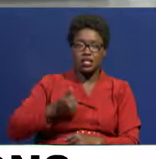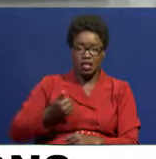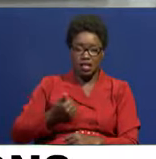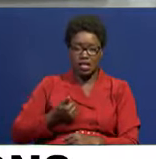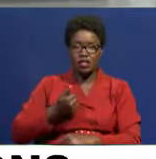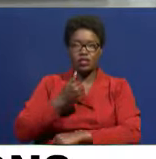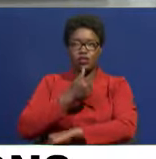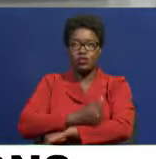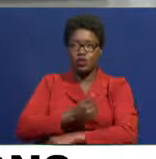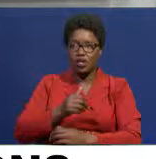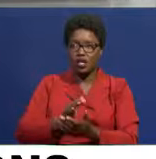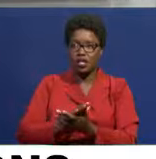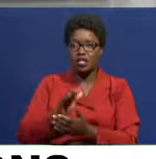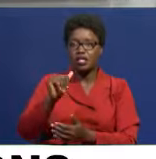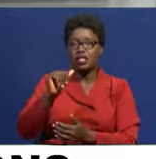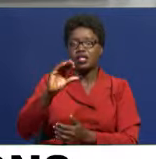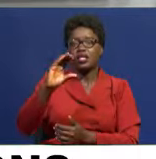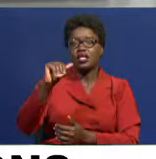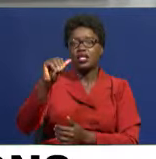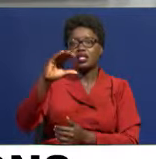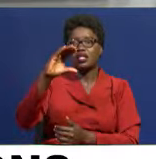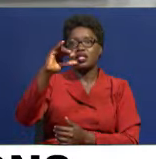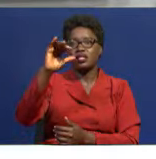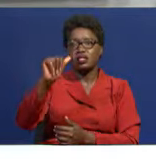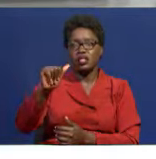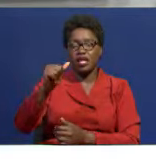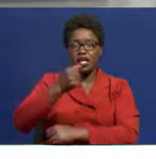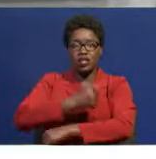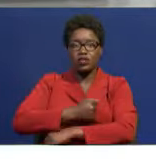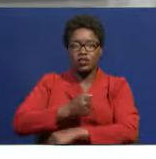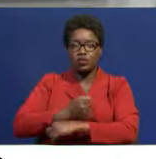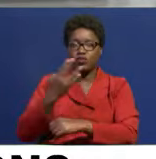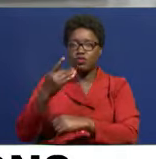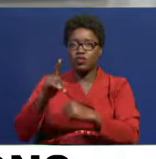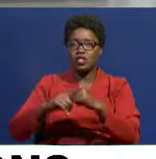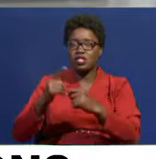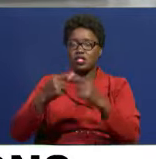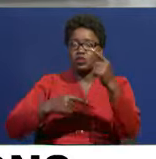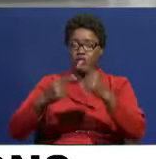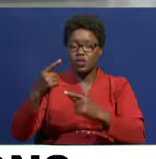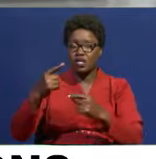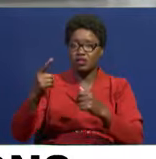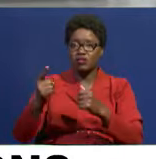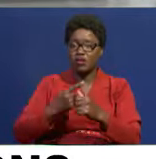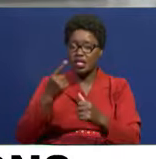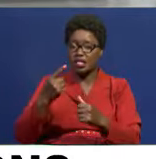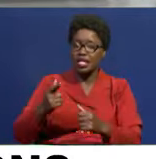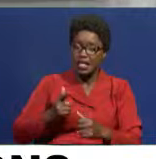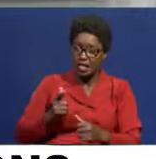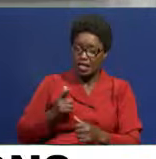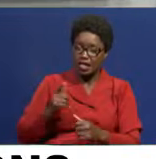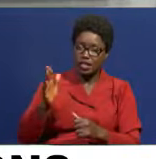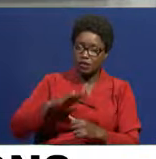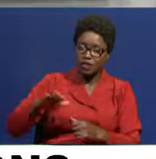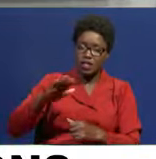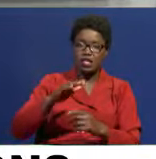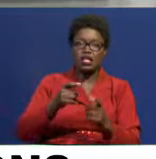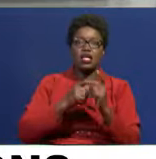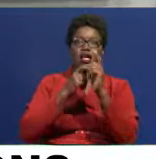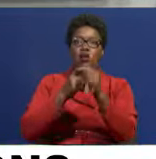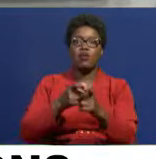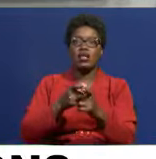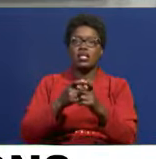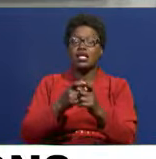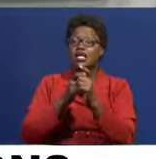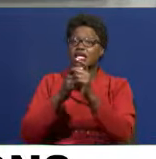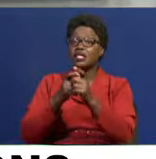Sasha from Acacia Schools, among the 46 winners of the inaugural First Ladies Mazingira Awards. The winners were